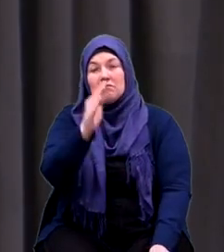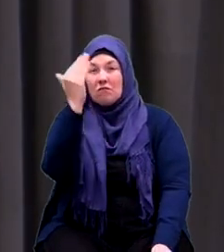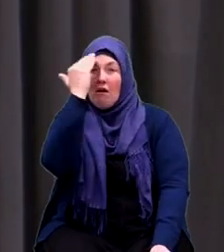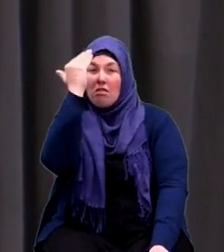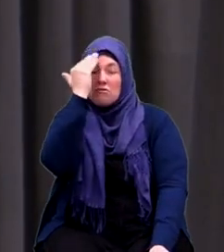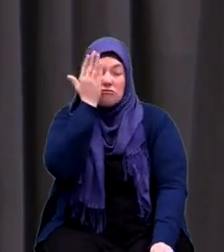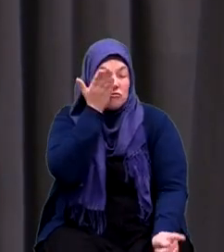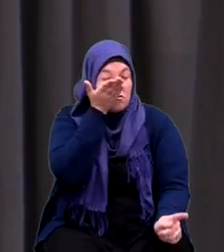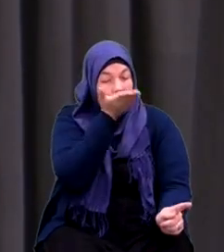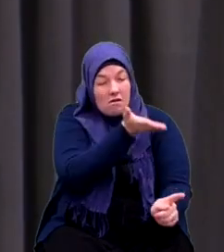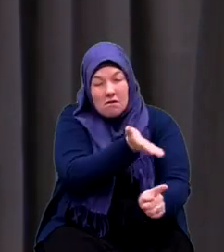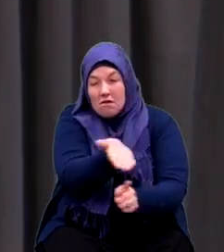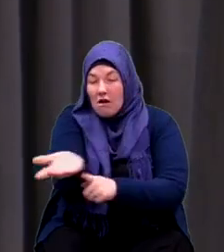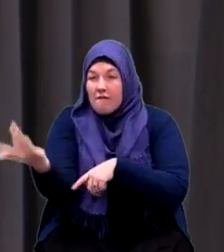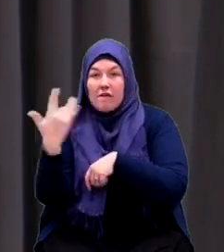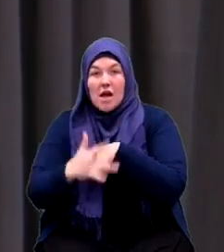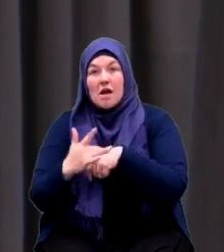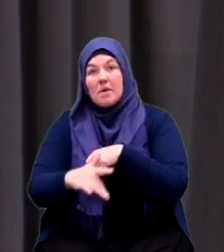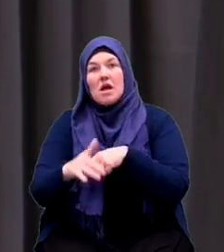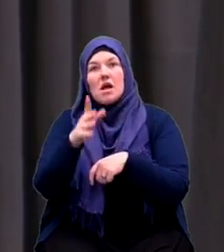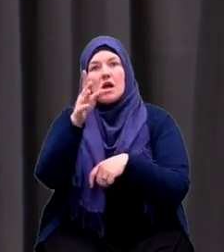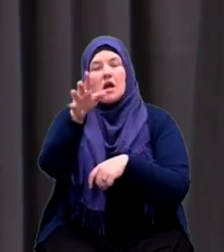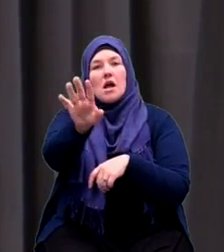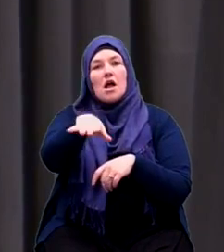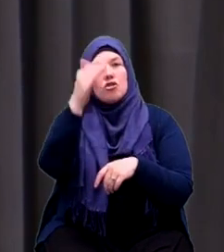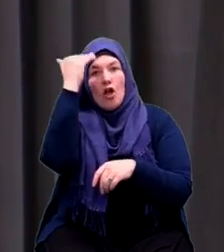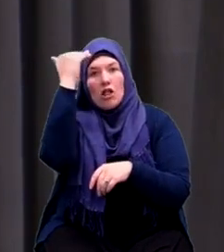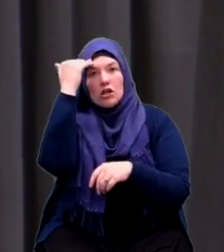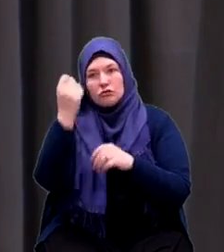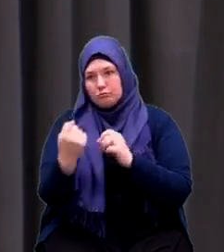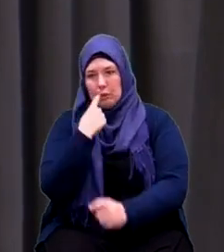this. Knowledge is coming to your inbox